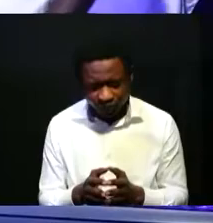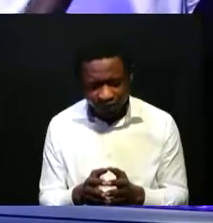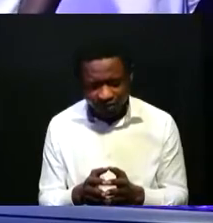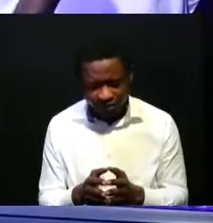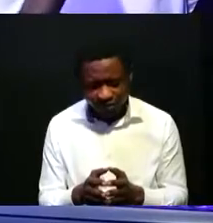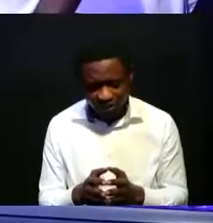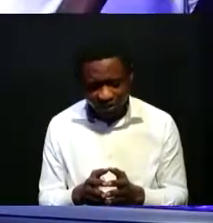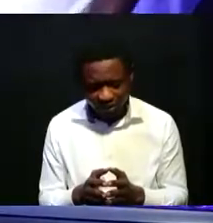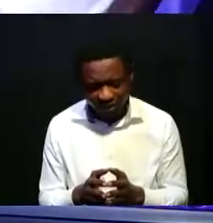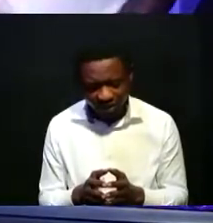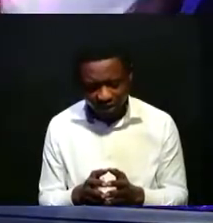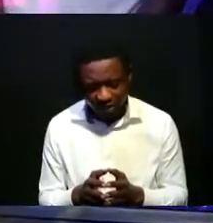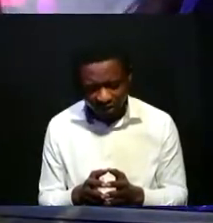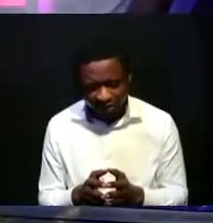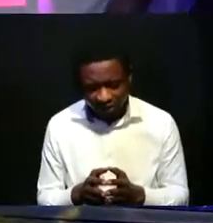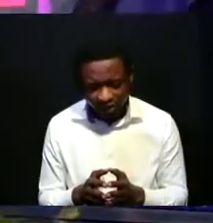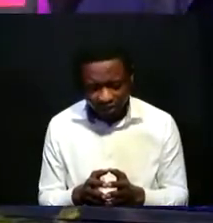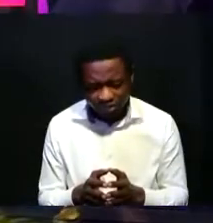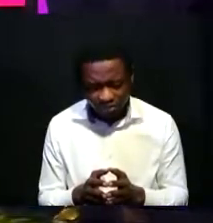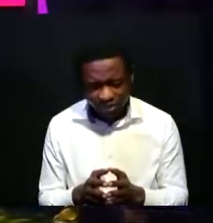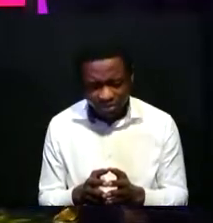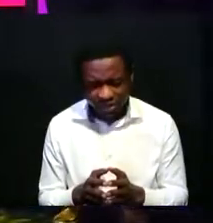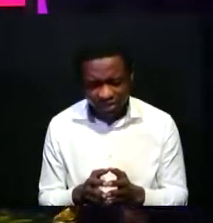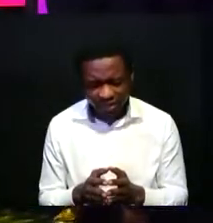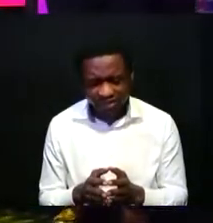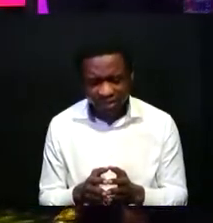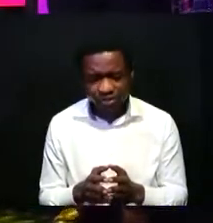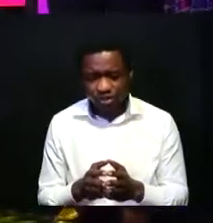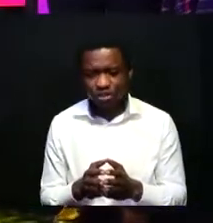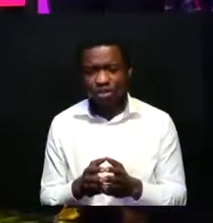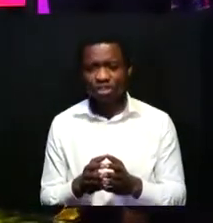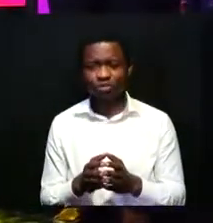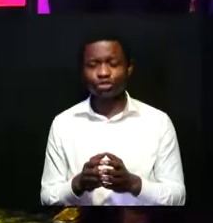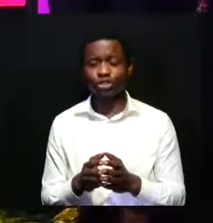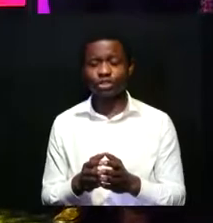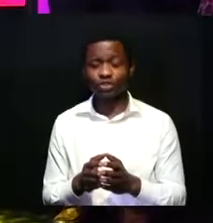antoyo srende. Lama ha shole berande. Kama